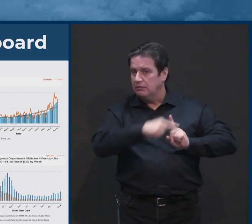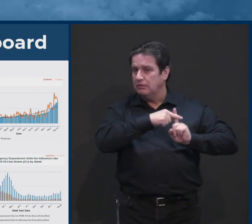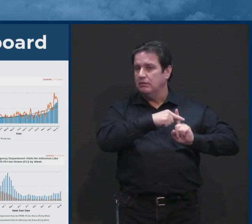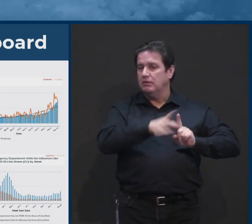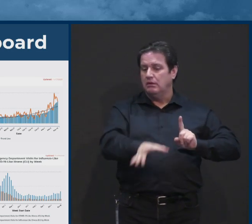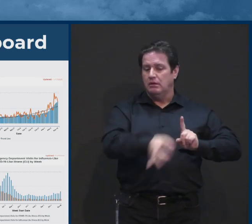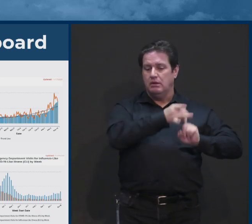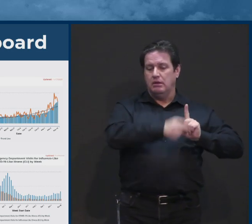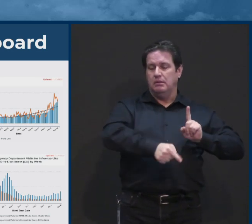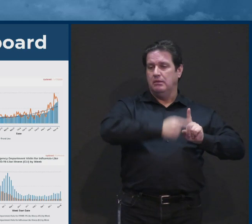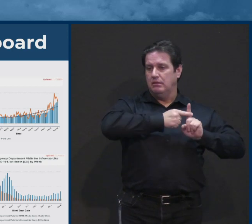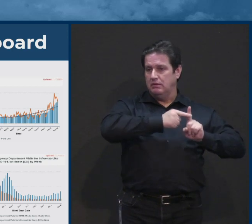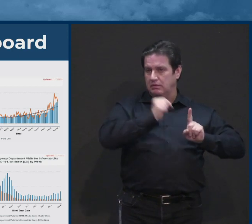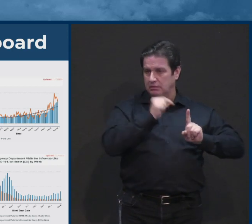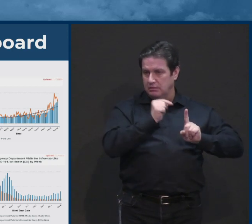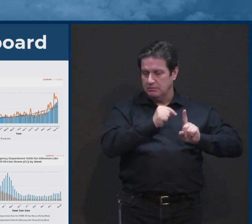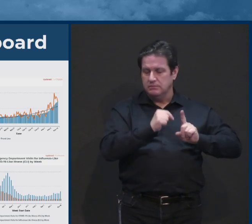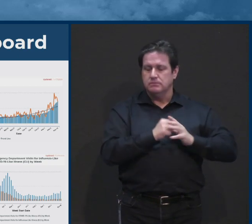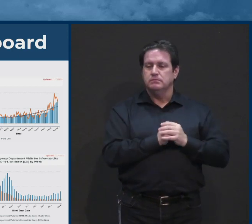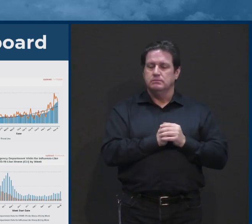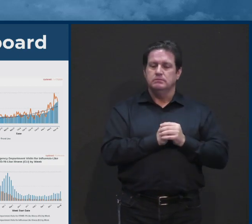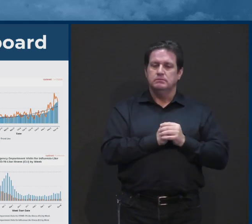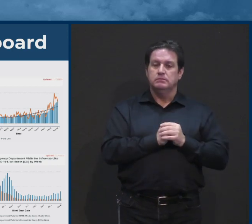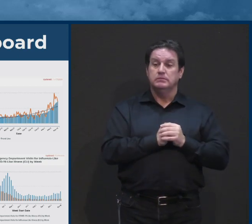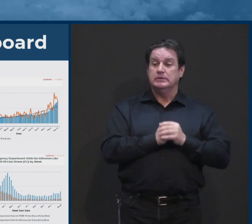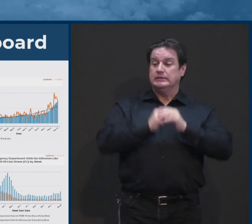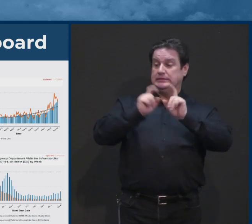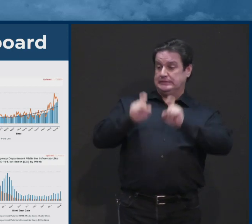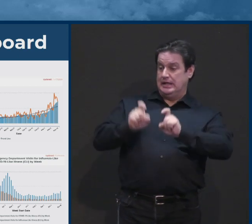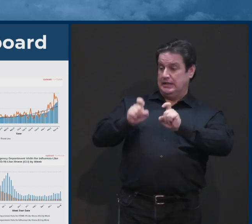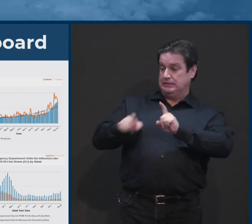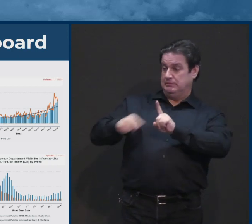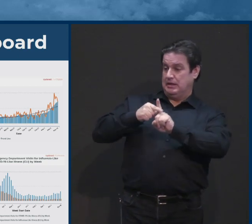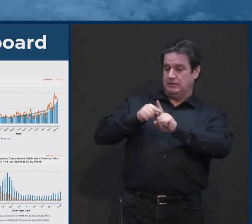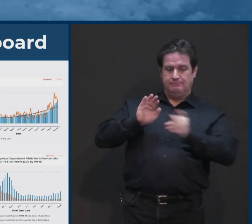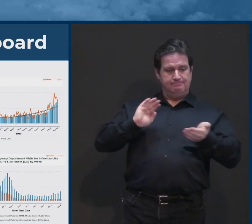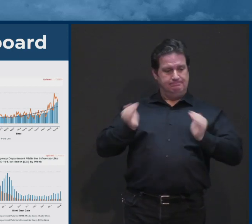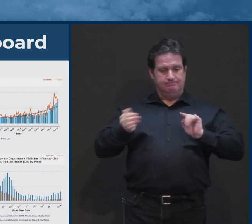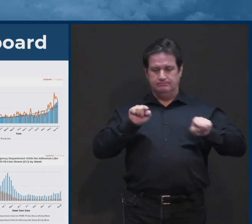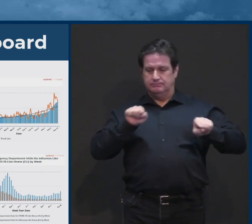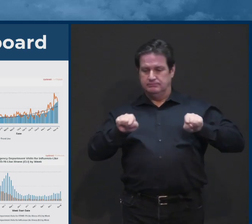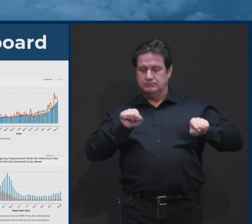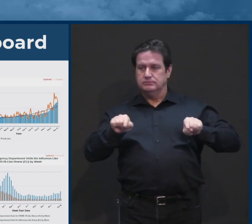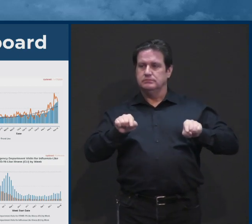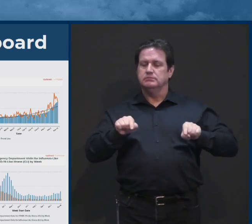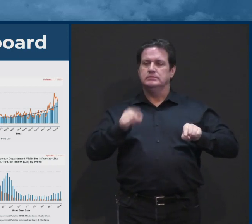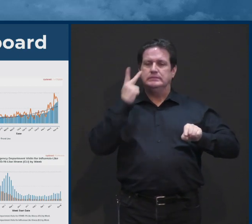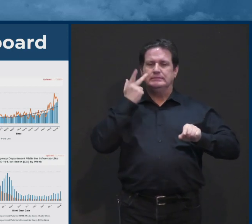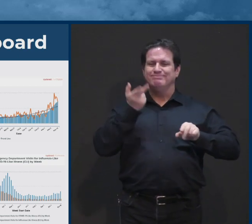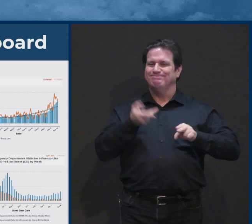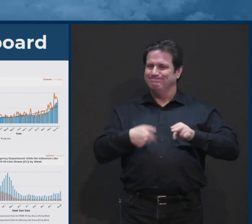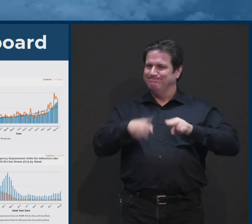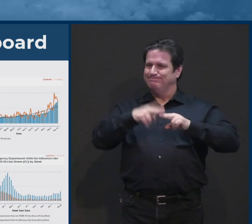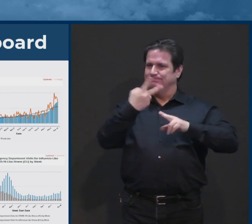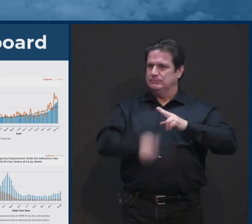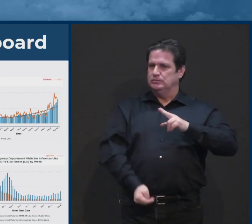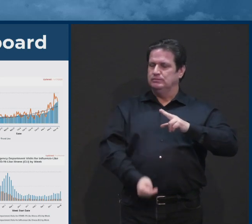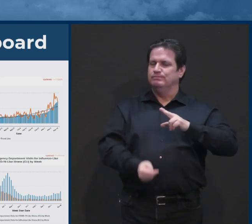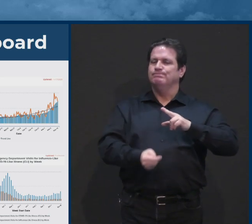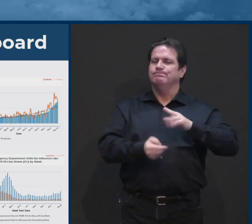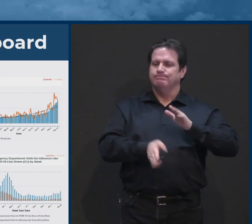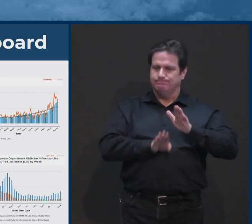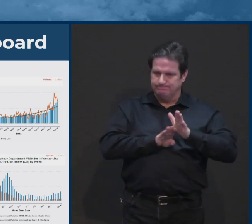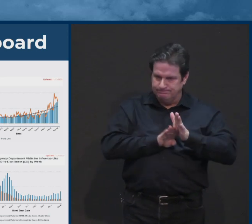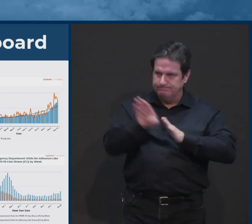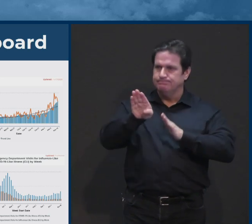positive, and to a lesser extent, the tests that are positive. You can see that increase in all of those